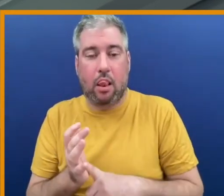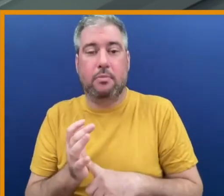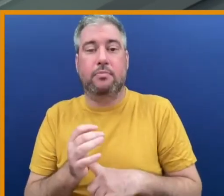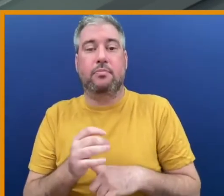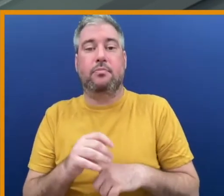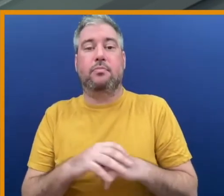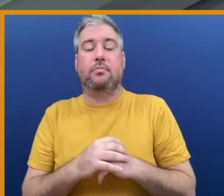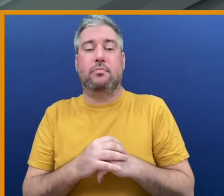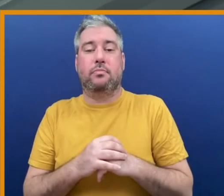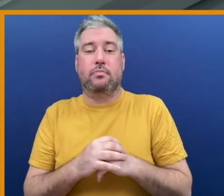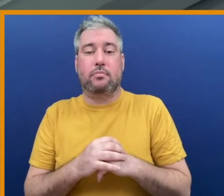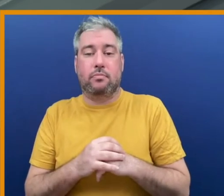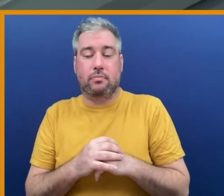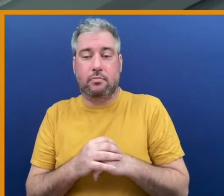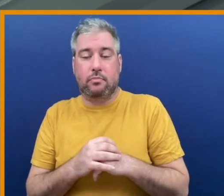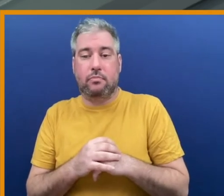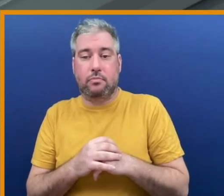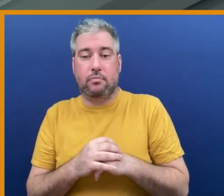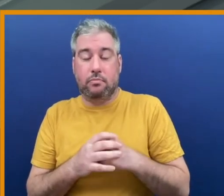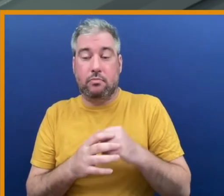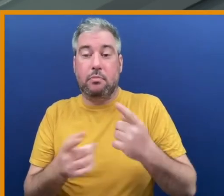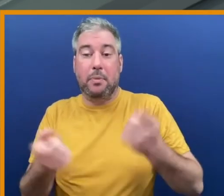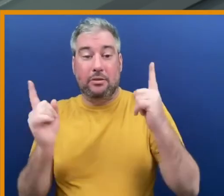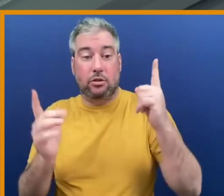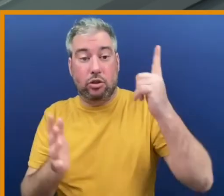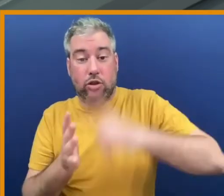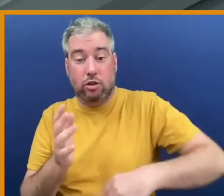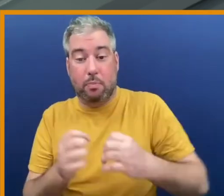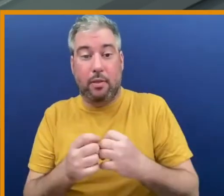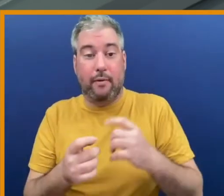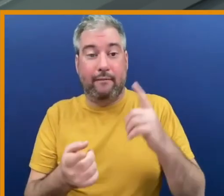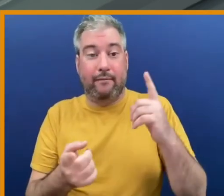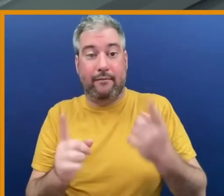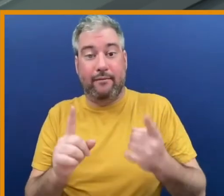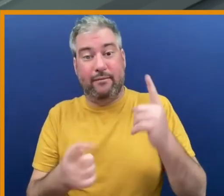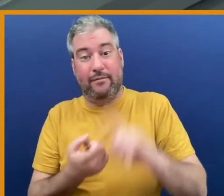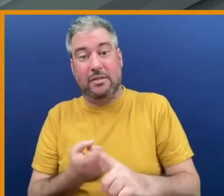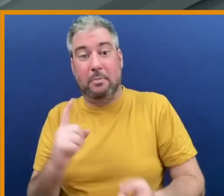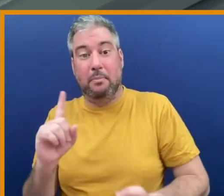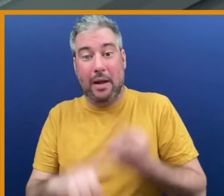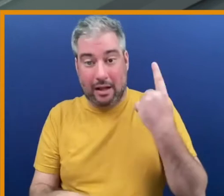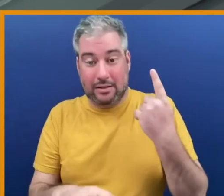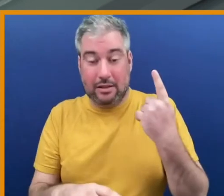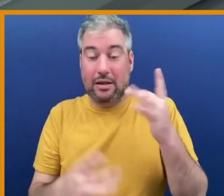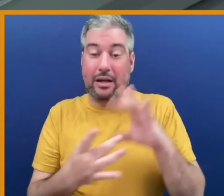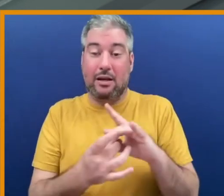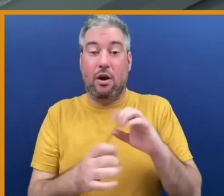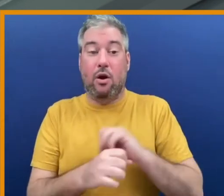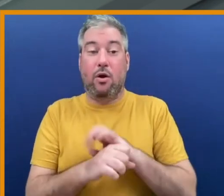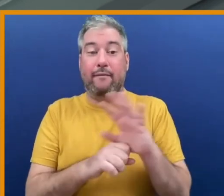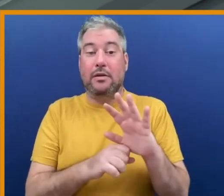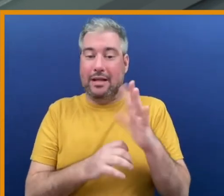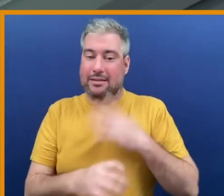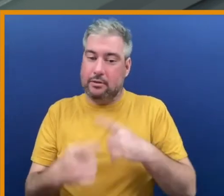would be required to declare that. Now, the amendment itself also raises